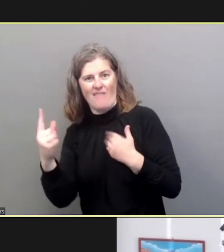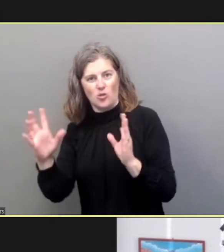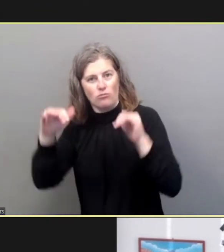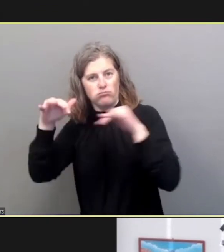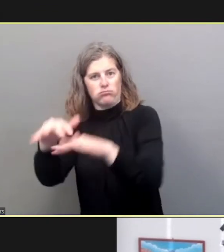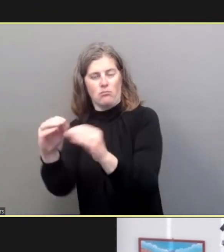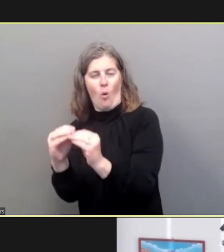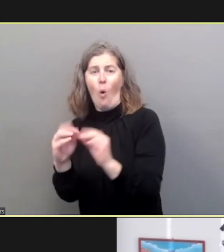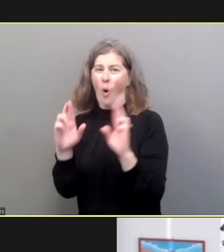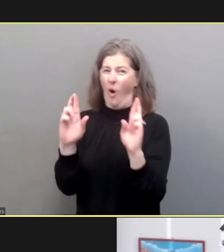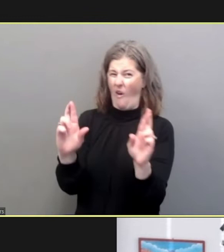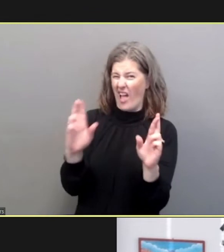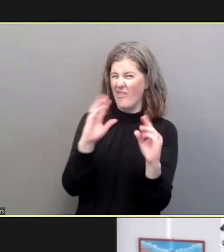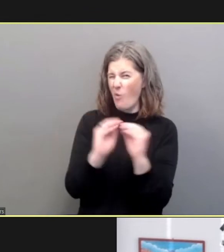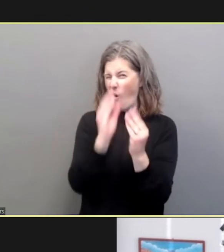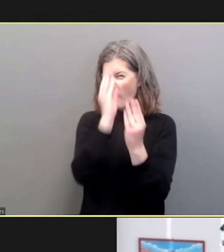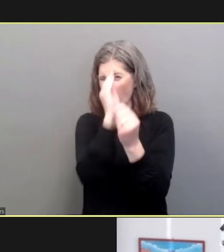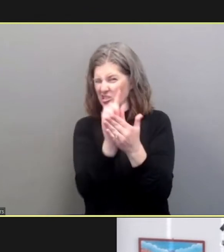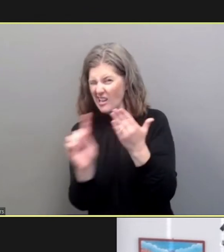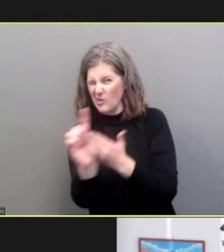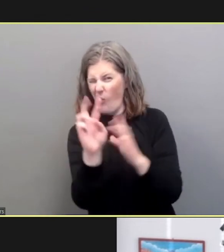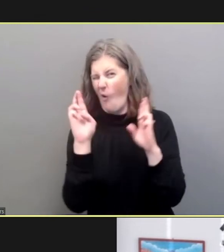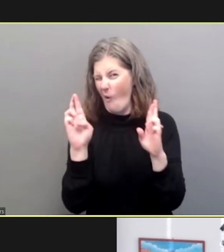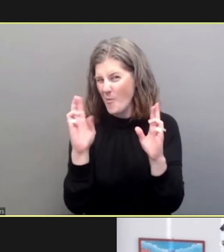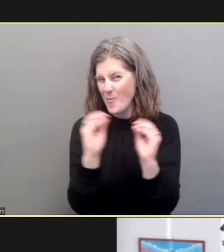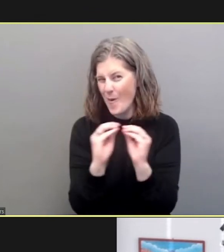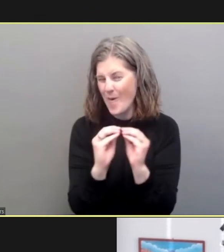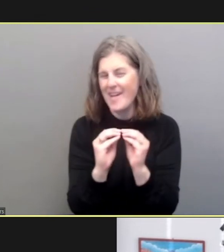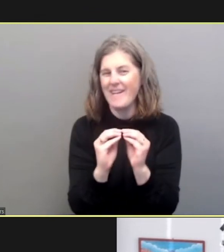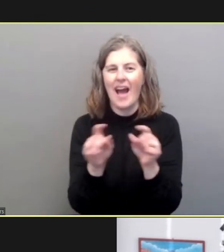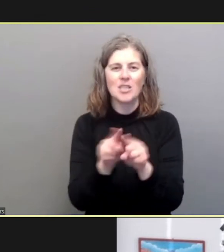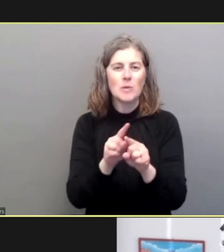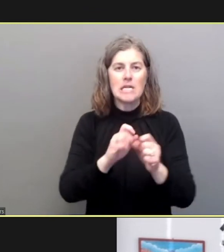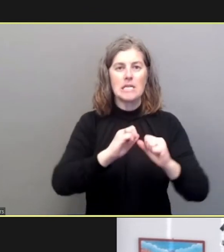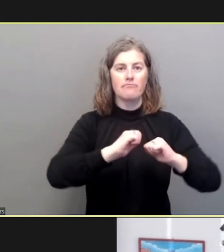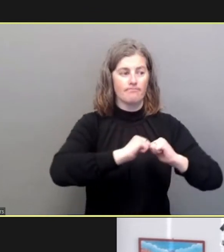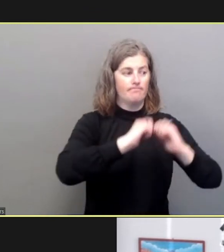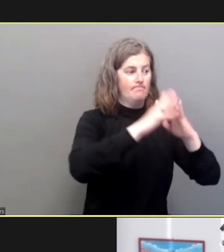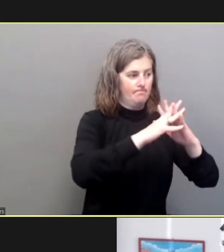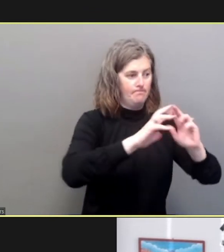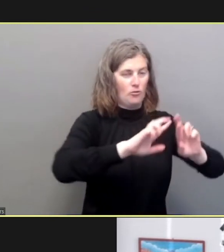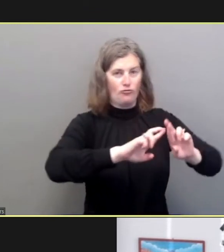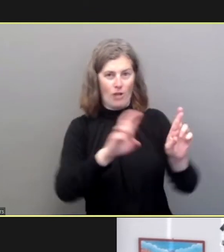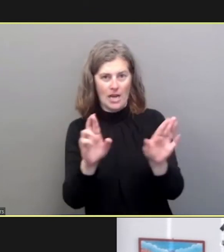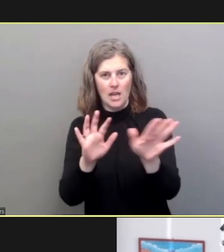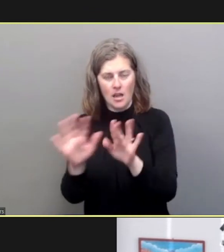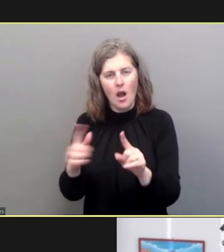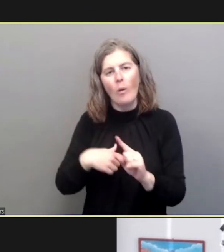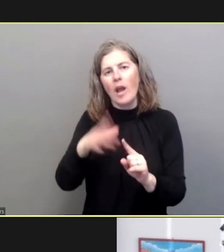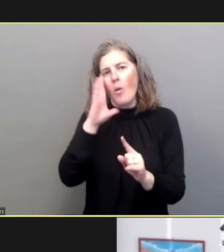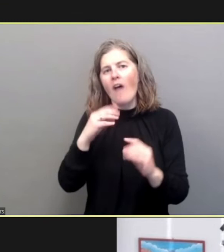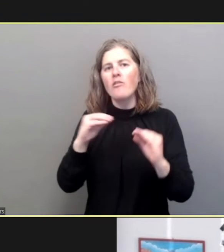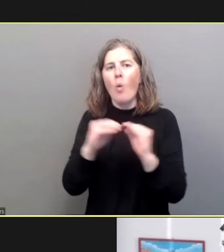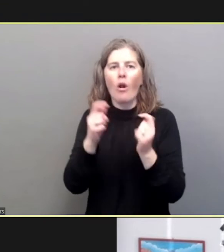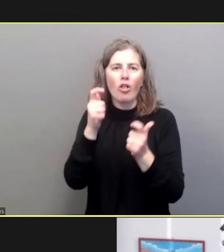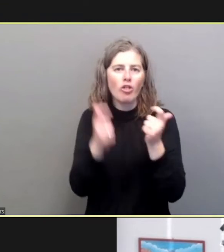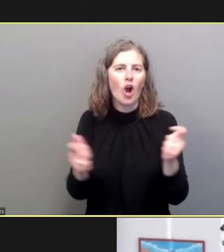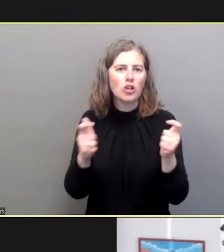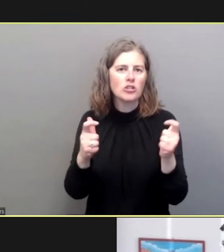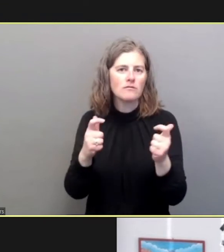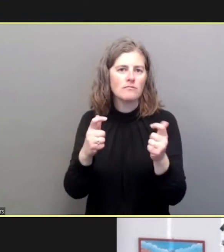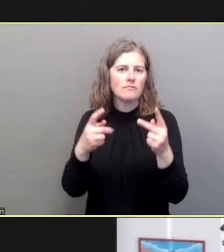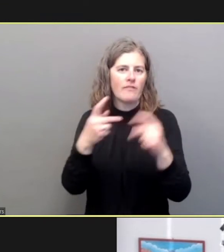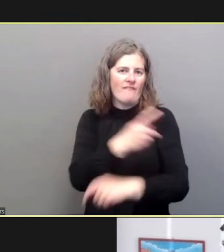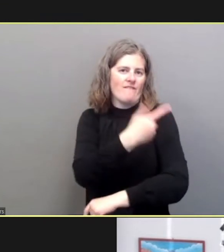that'll be, hopefully we'll have more to report next week as we get these sites lined up. But we will be having more larger sites in